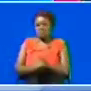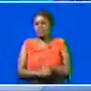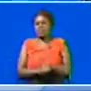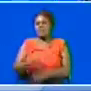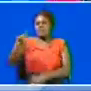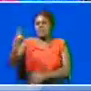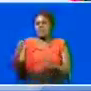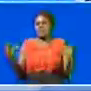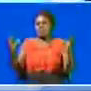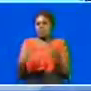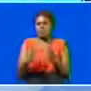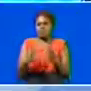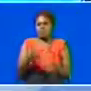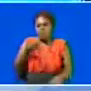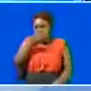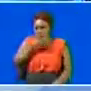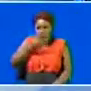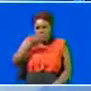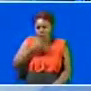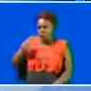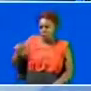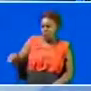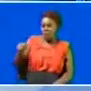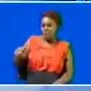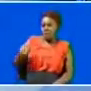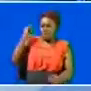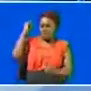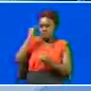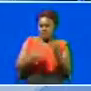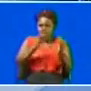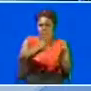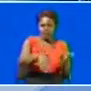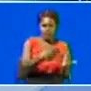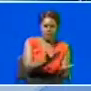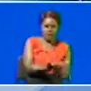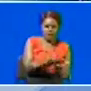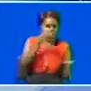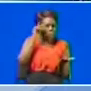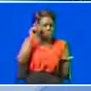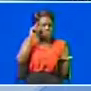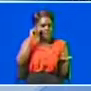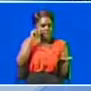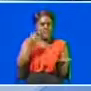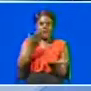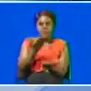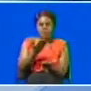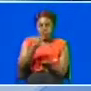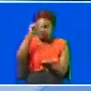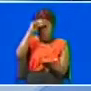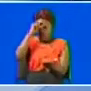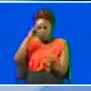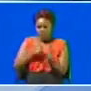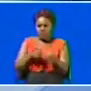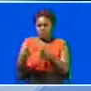The first batch of early oil from the Turkana oil fields is finally in Mombasa as government moves to prove its plan to transport oil